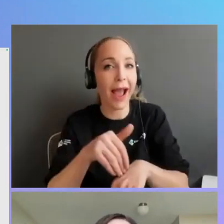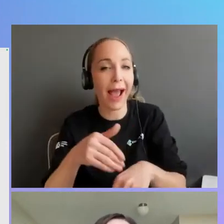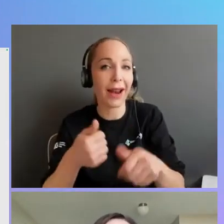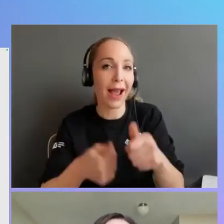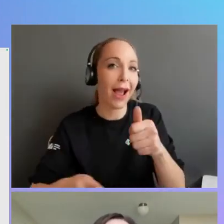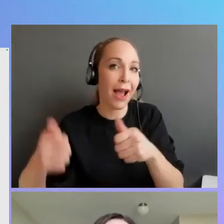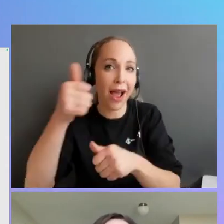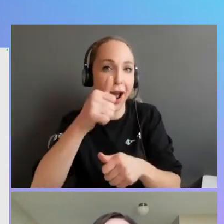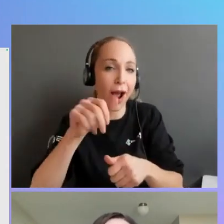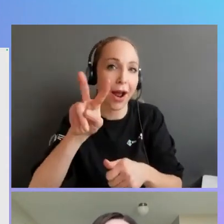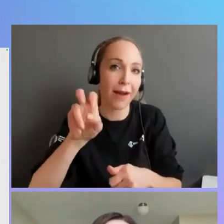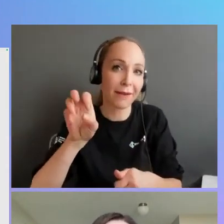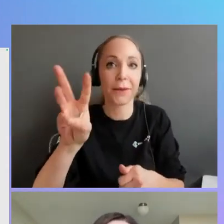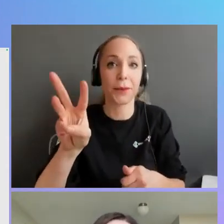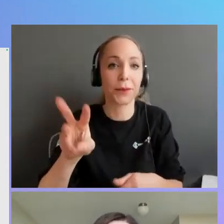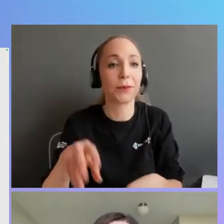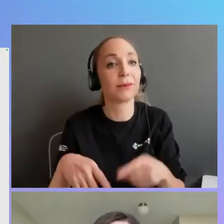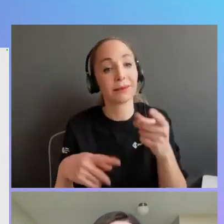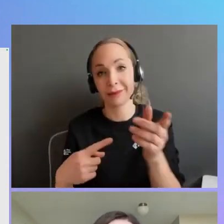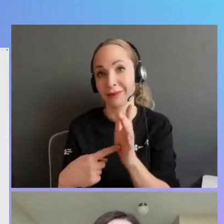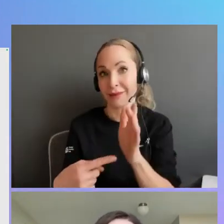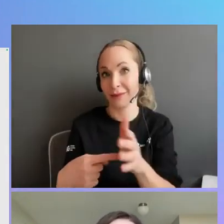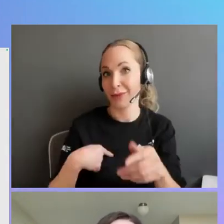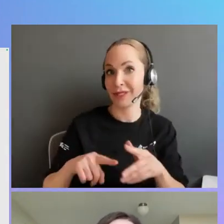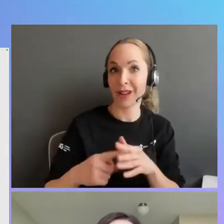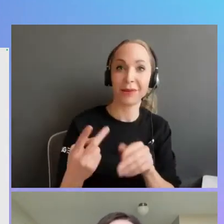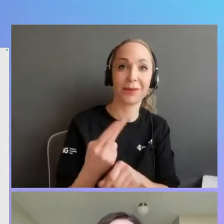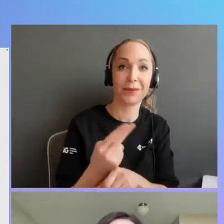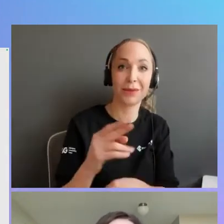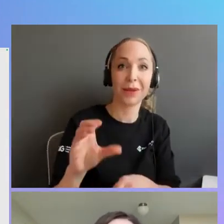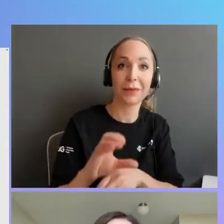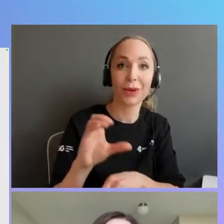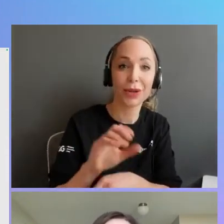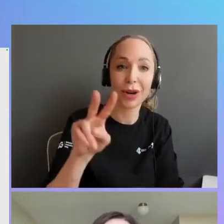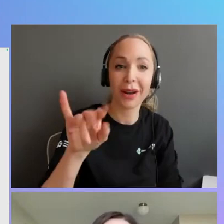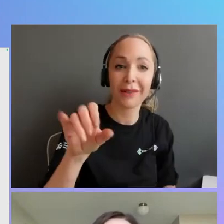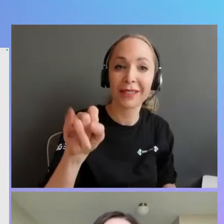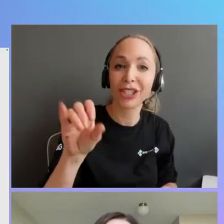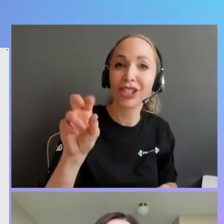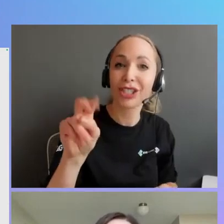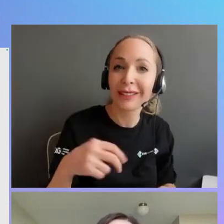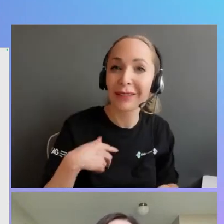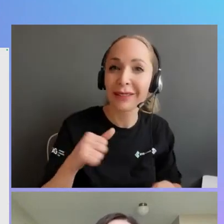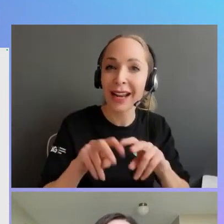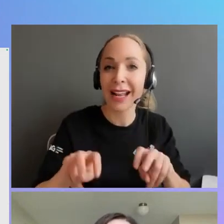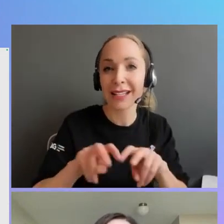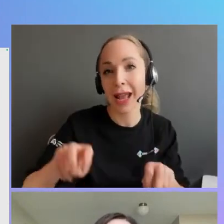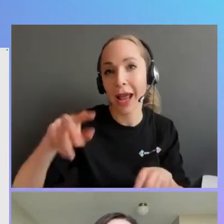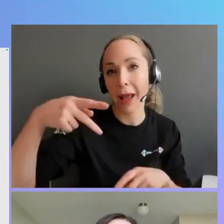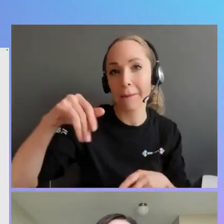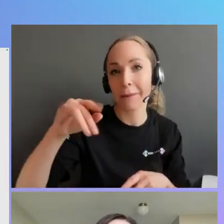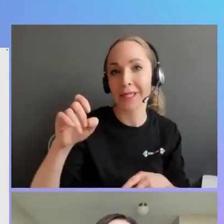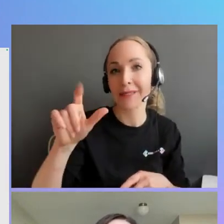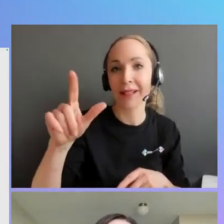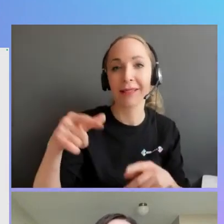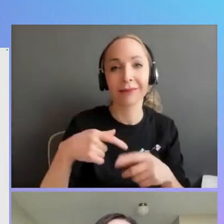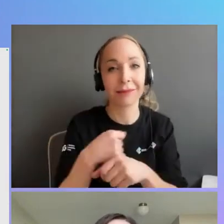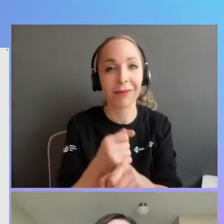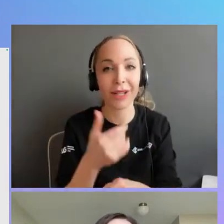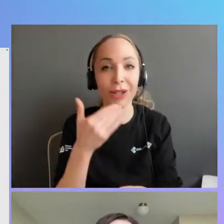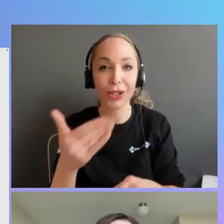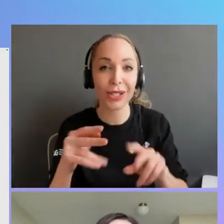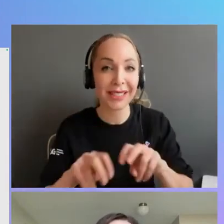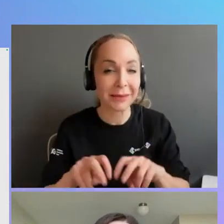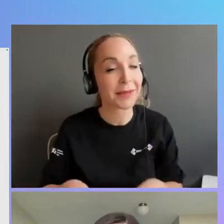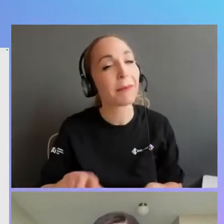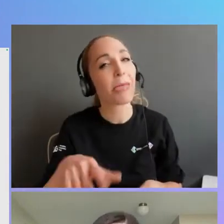here. We've started to use computer vision to do just that, to analyze those pixels on the screen to make good assessments. And